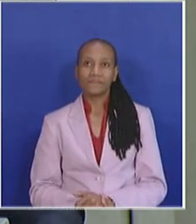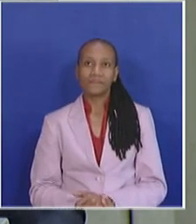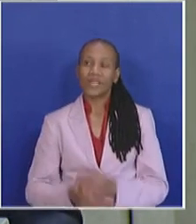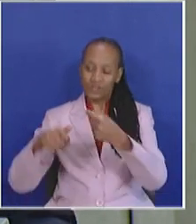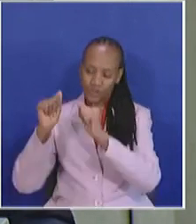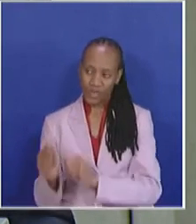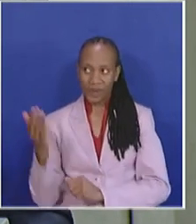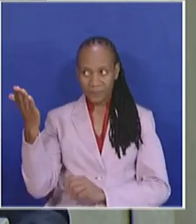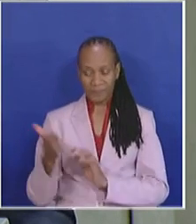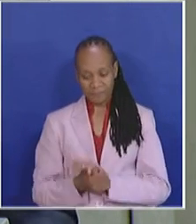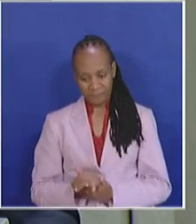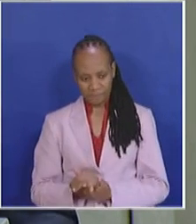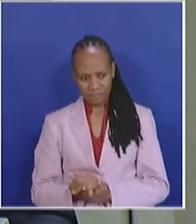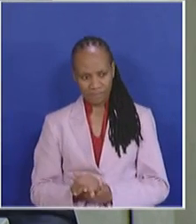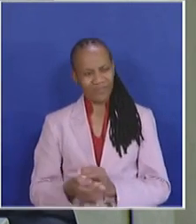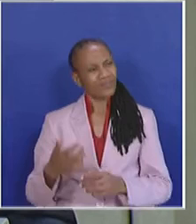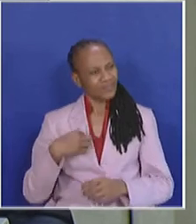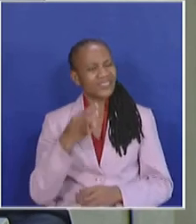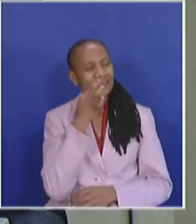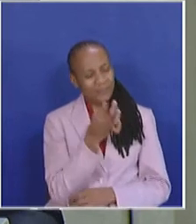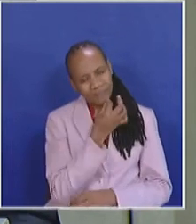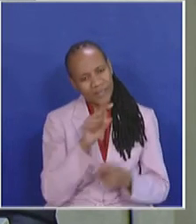Honorable Chair, I was making the point that